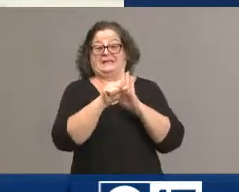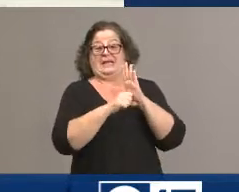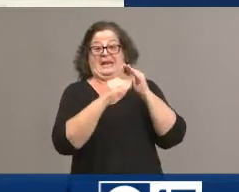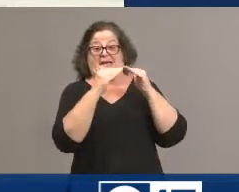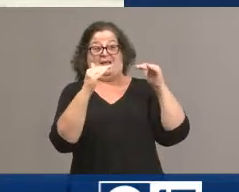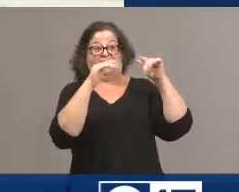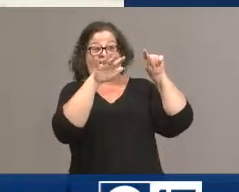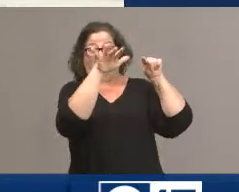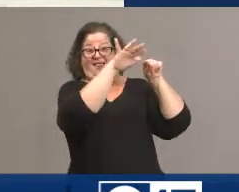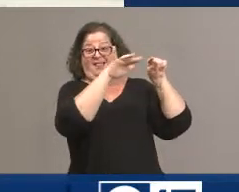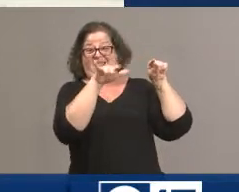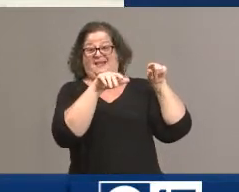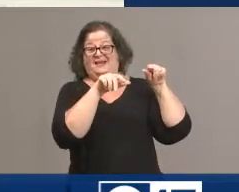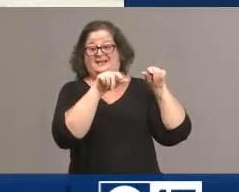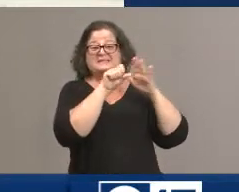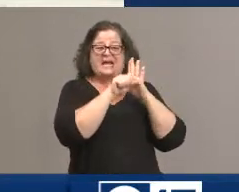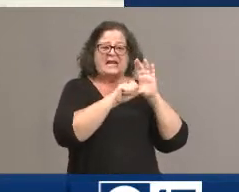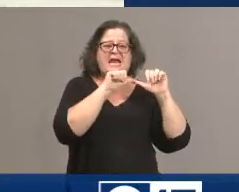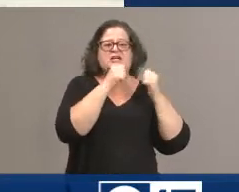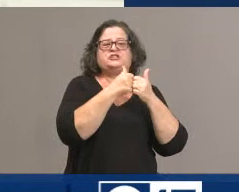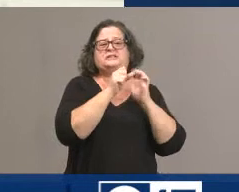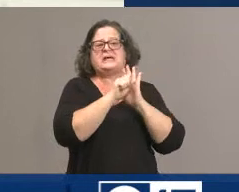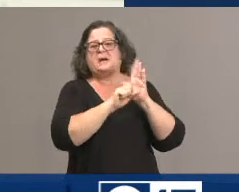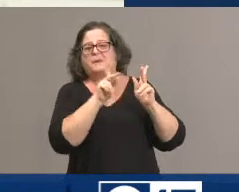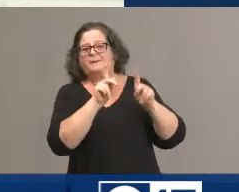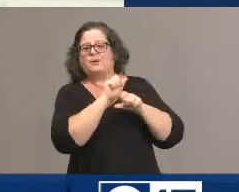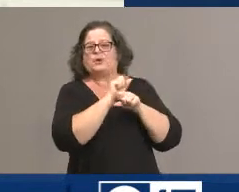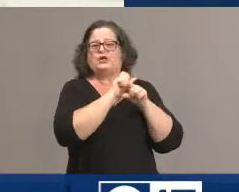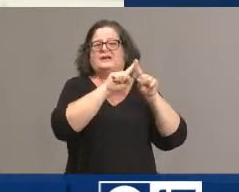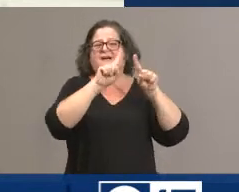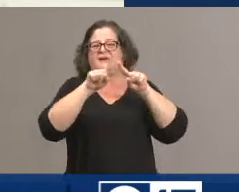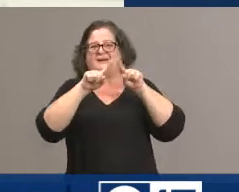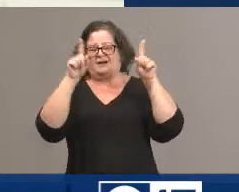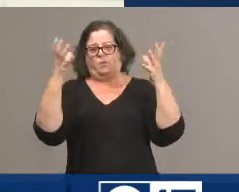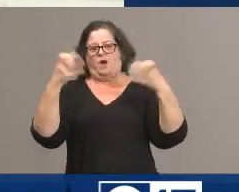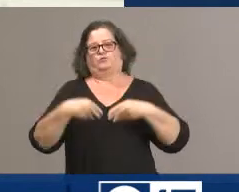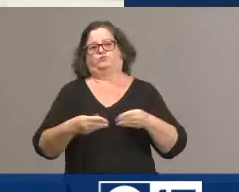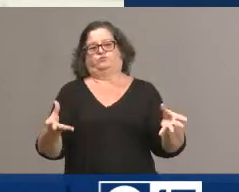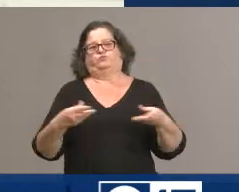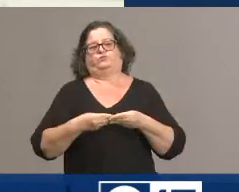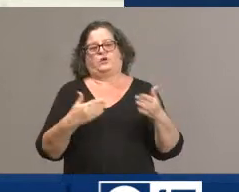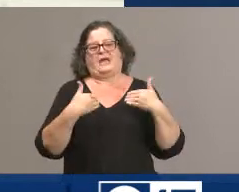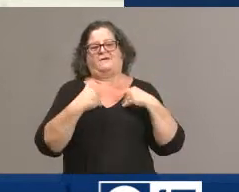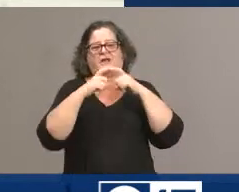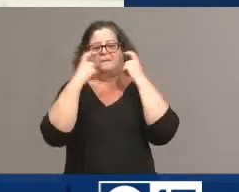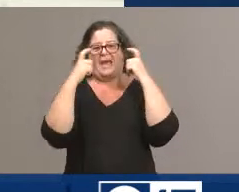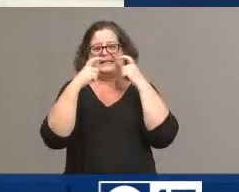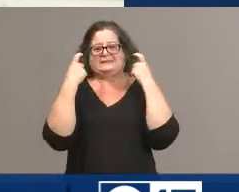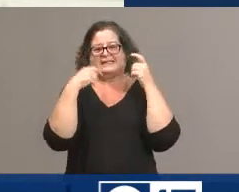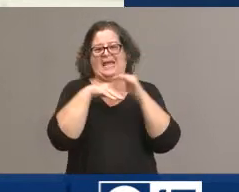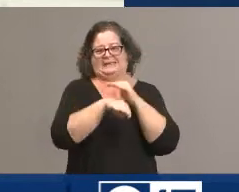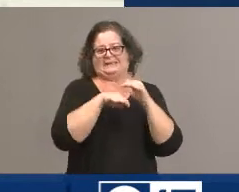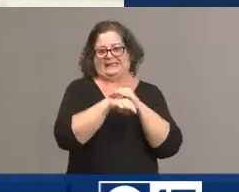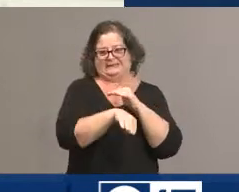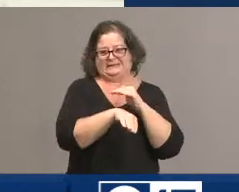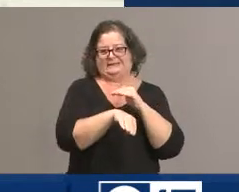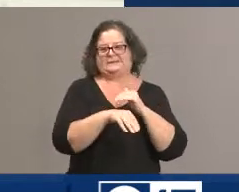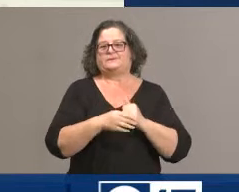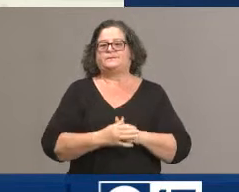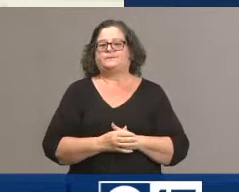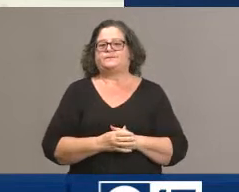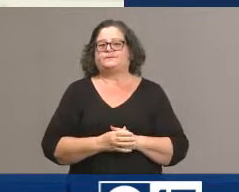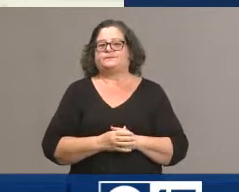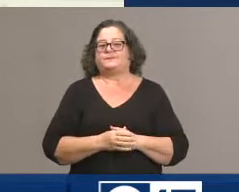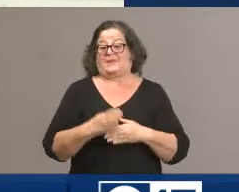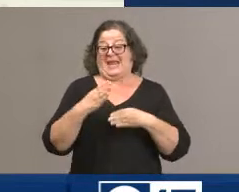everyone has access to masks in our state. By the end of this week, not only will we have that